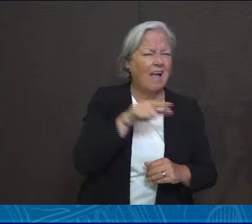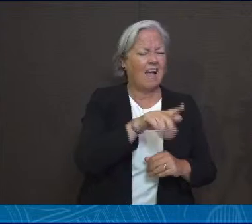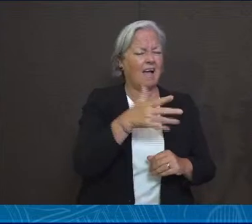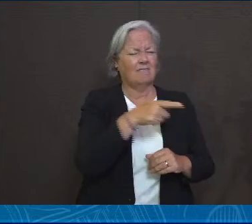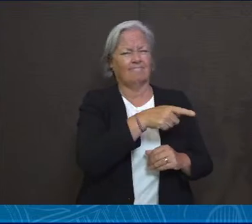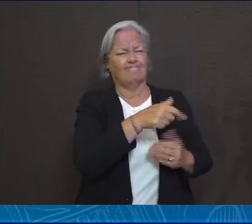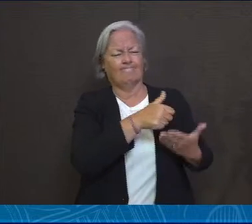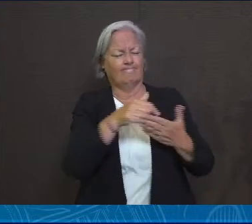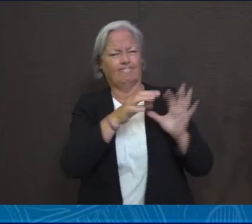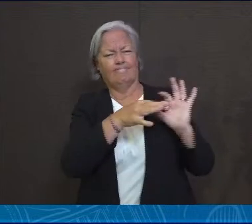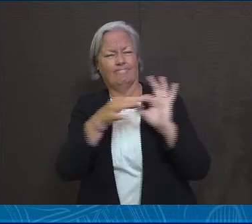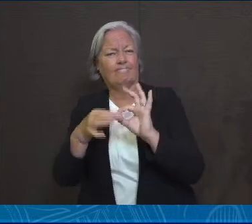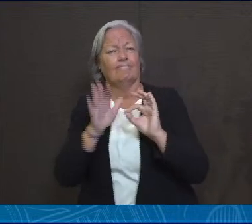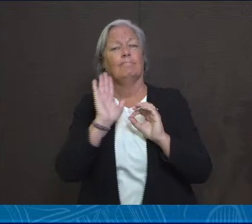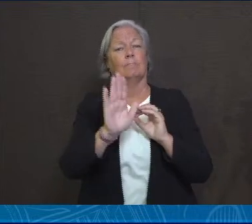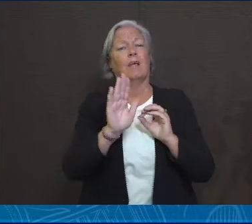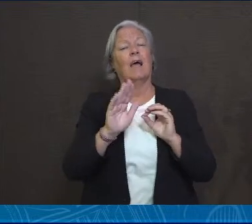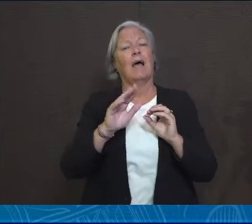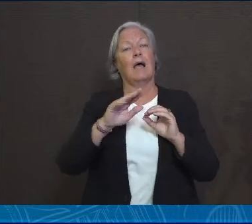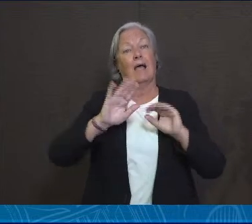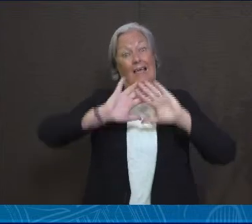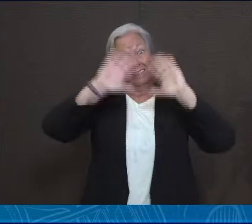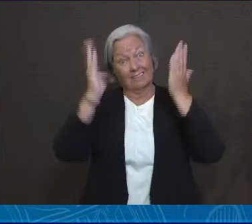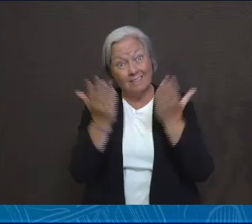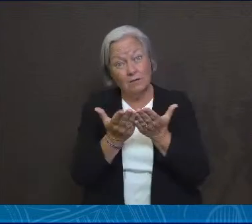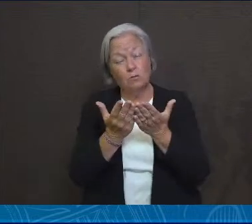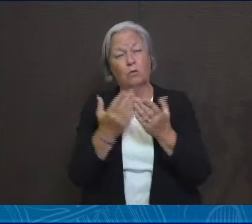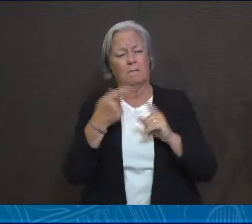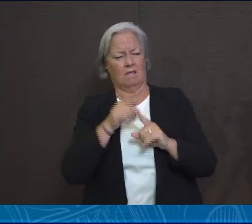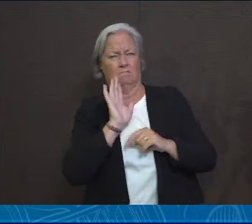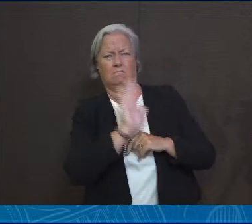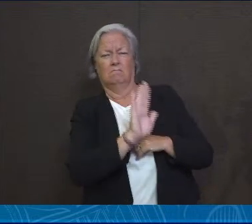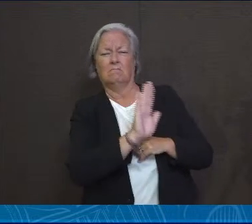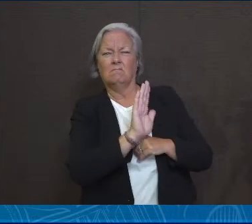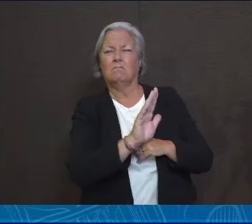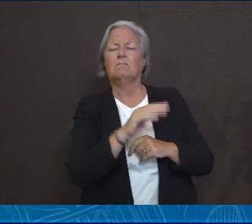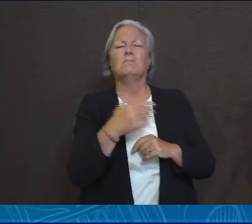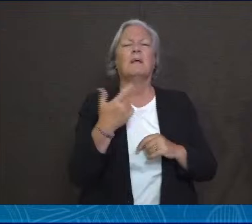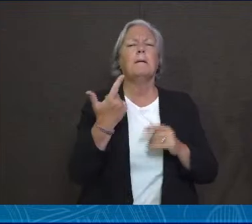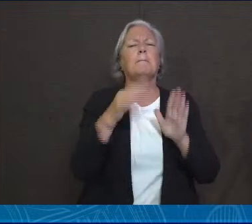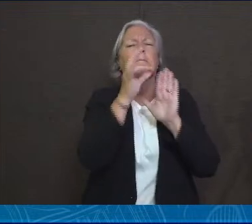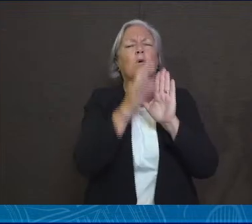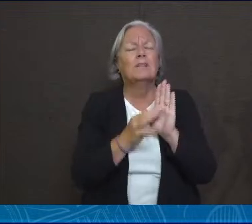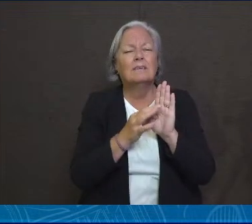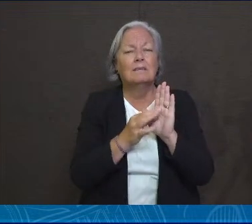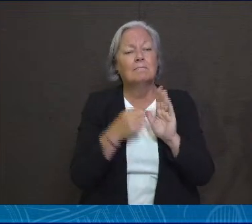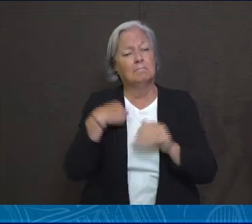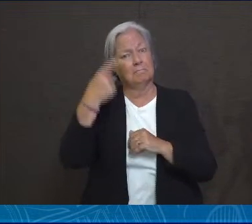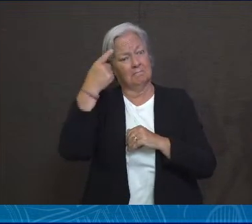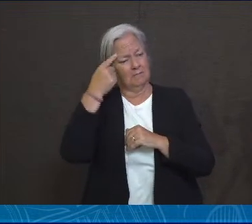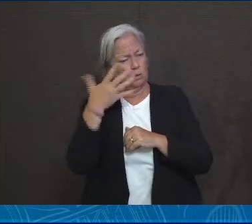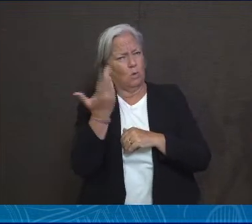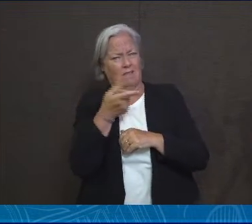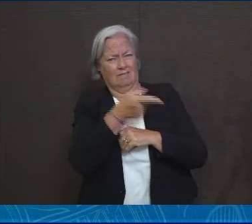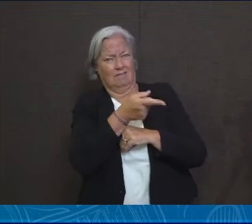policies? What steps are being taken, particularly in Japan, to ensure that data-driven preventive measures are